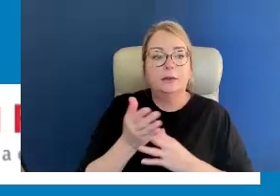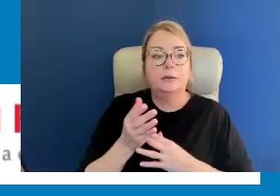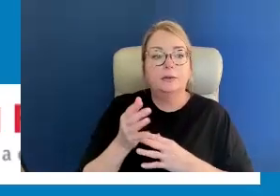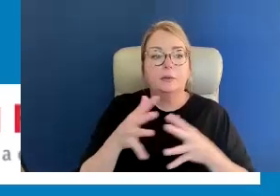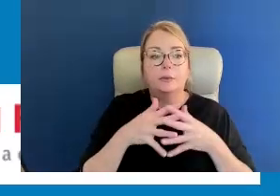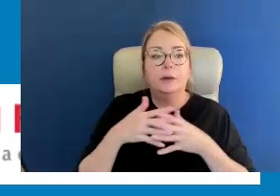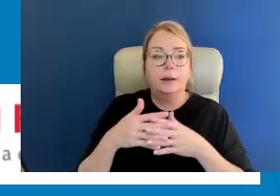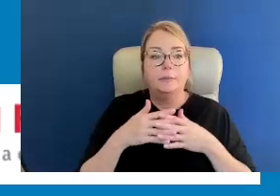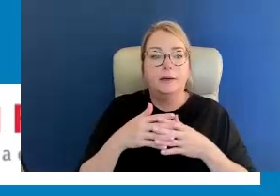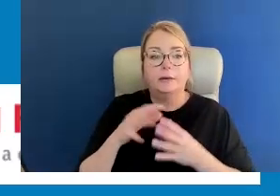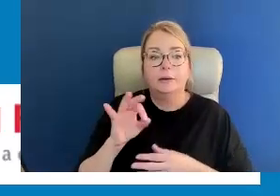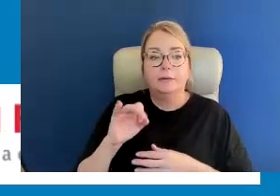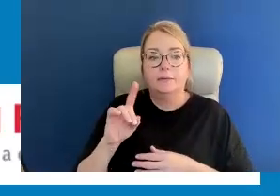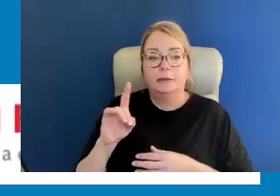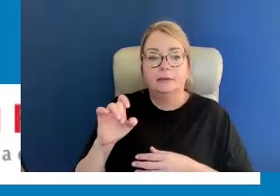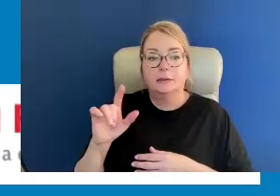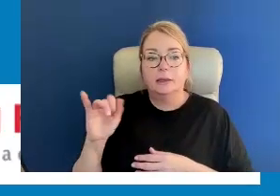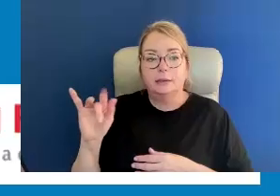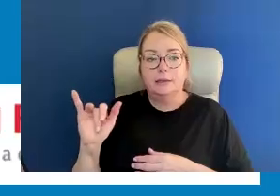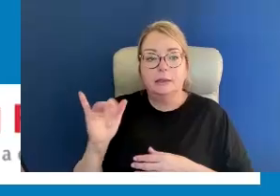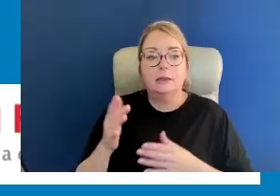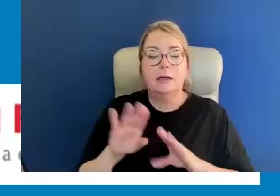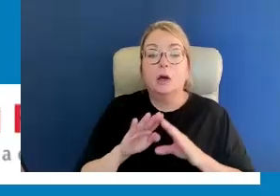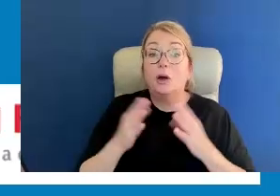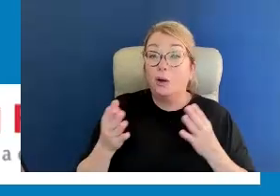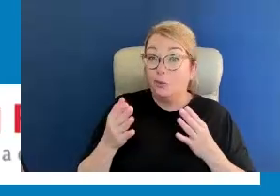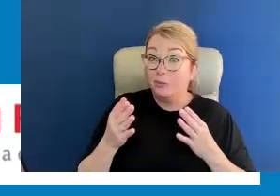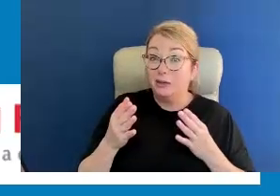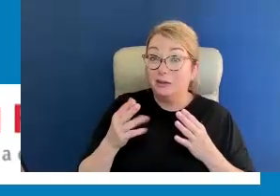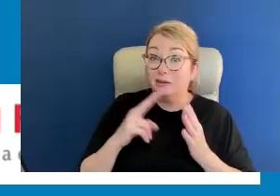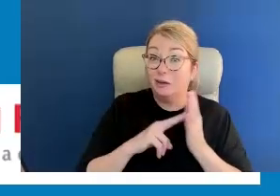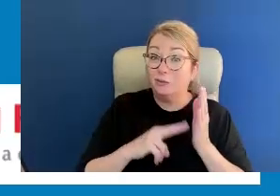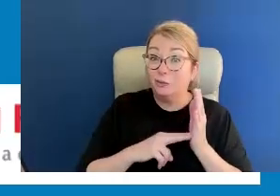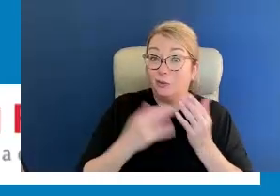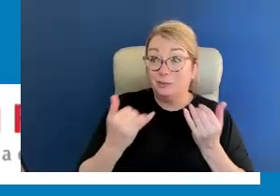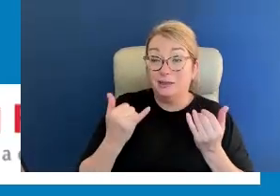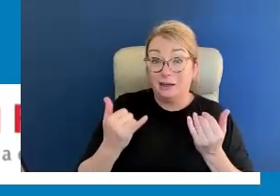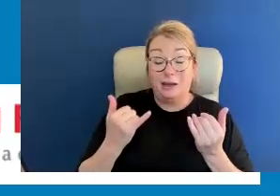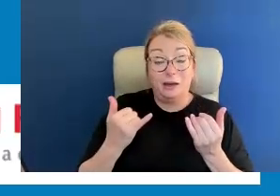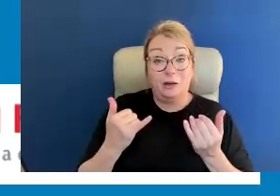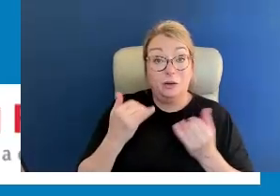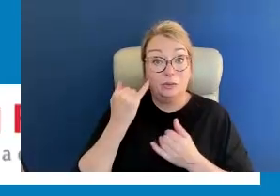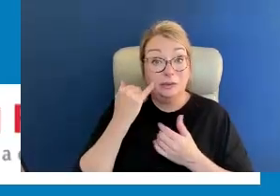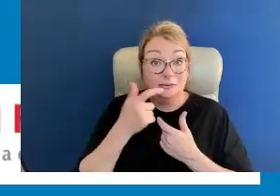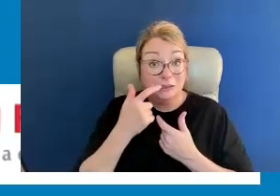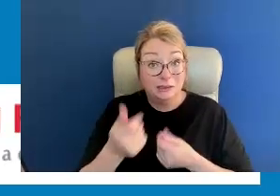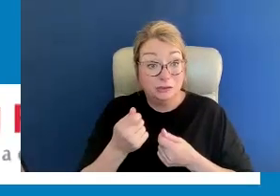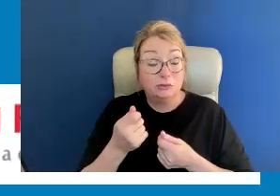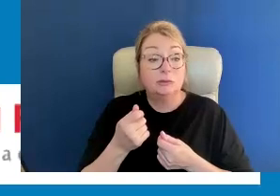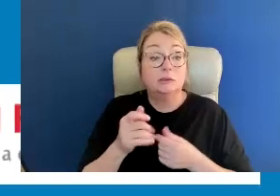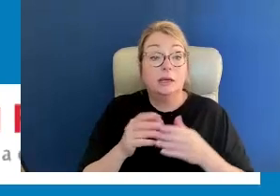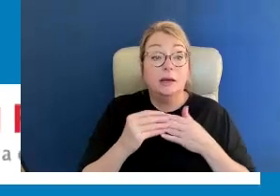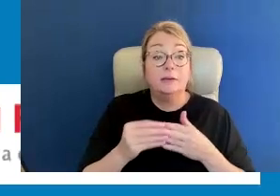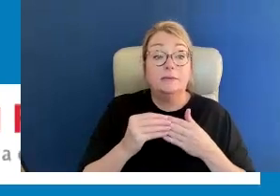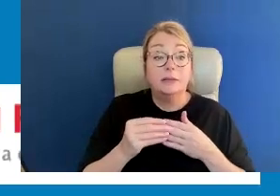Fidelity. So American Fidelity is actually in an open enrollment period right now. So if you are interested in enrolling in a flexible spending